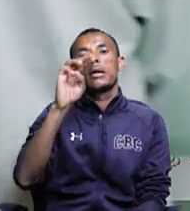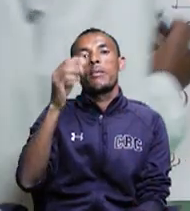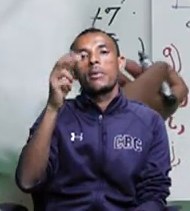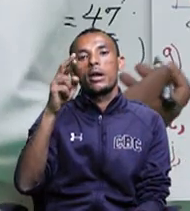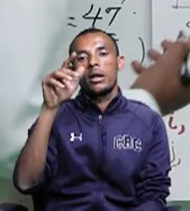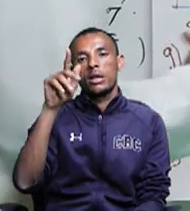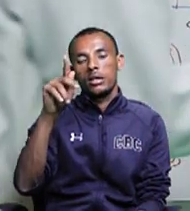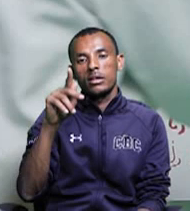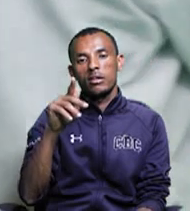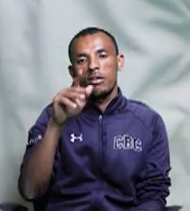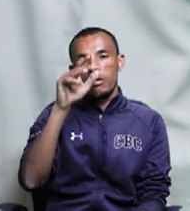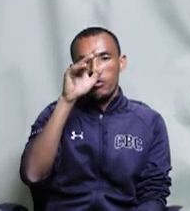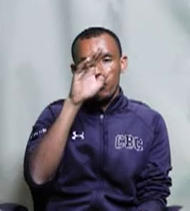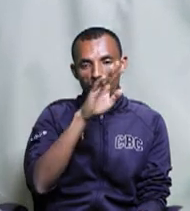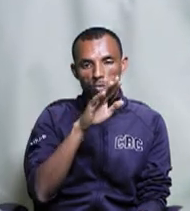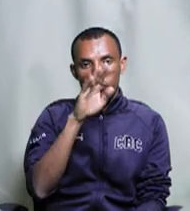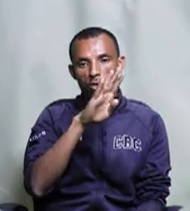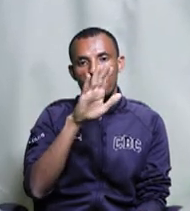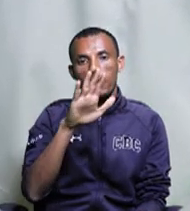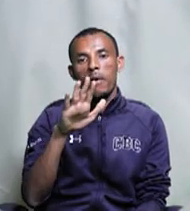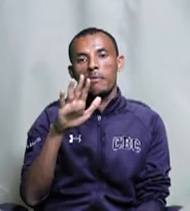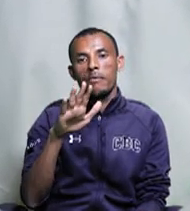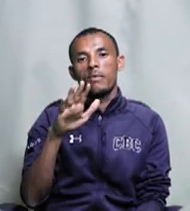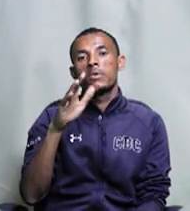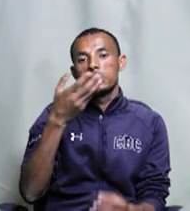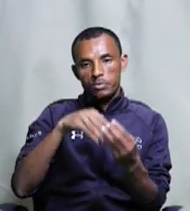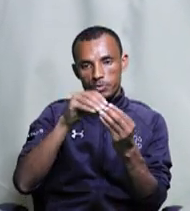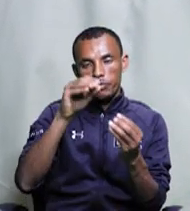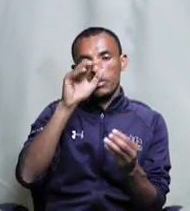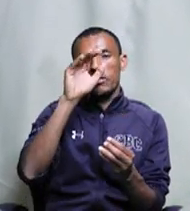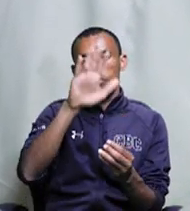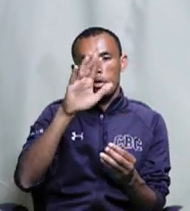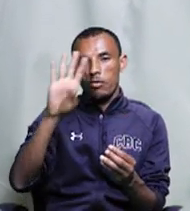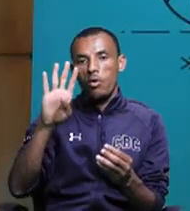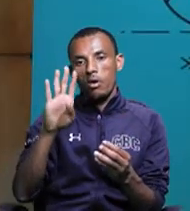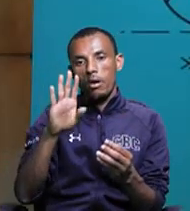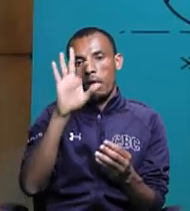When 45 plus 54, 99 is divided by 2, you have 49.5.